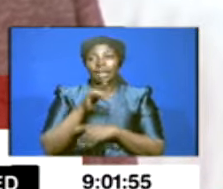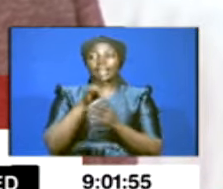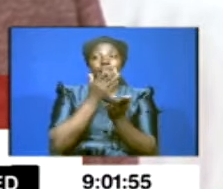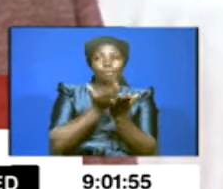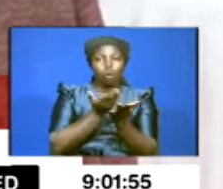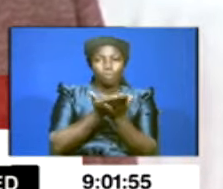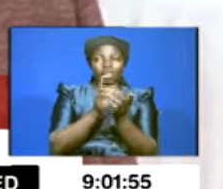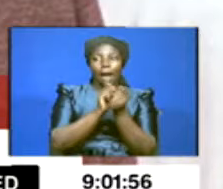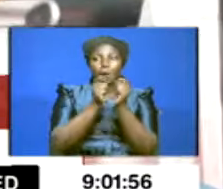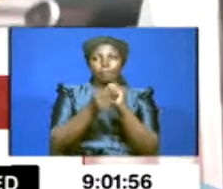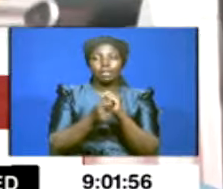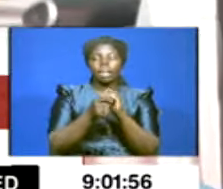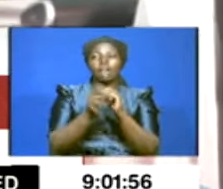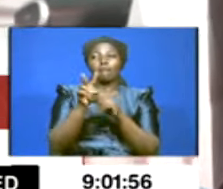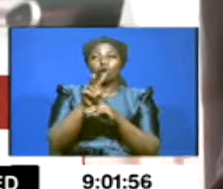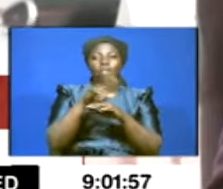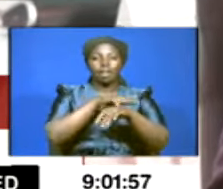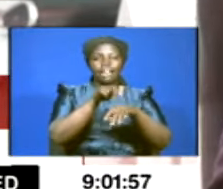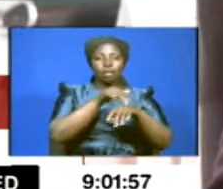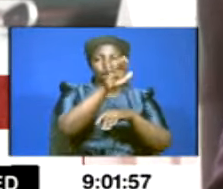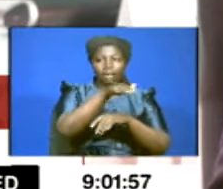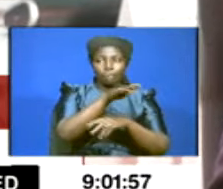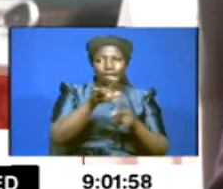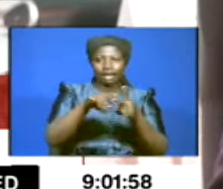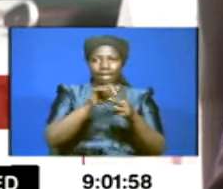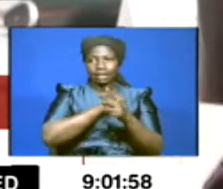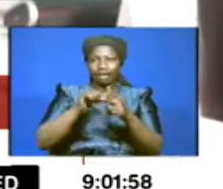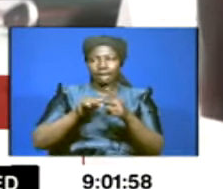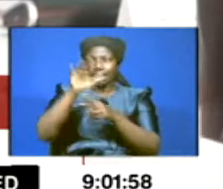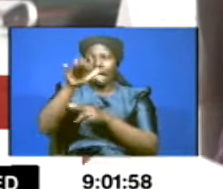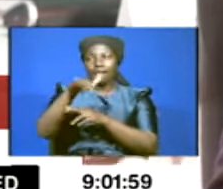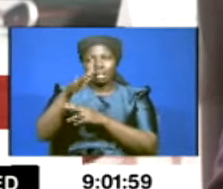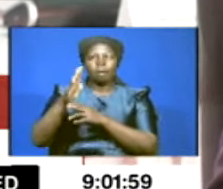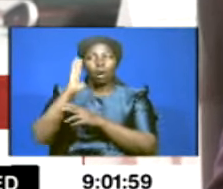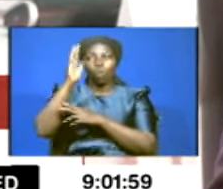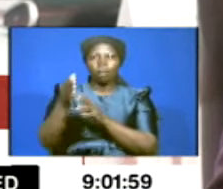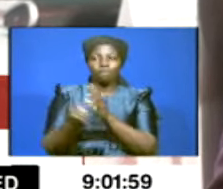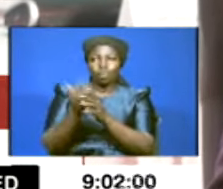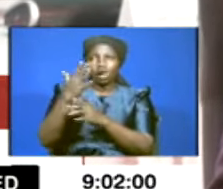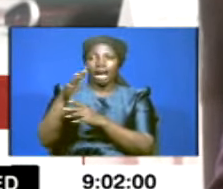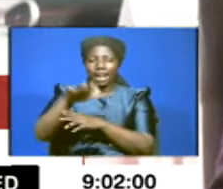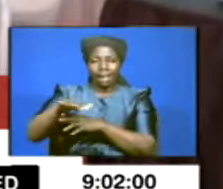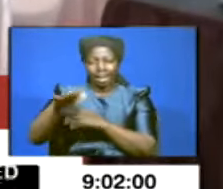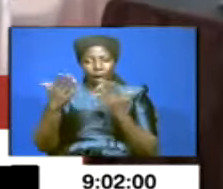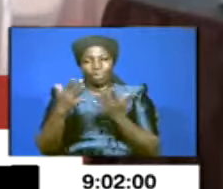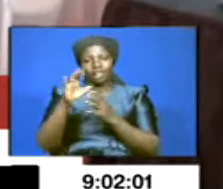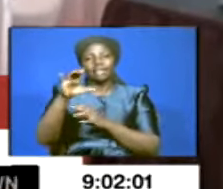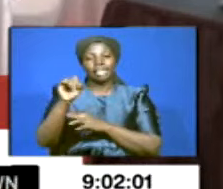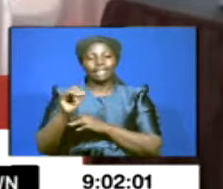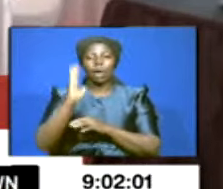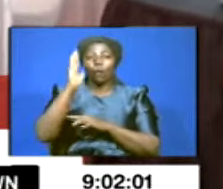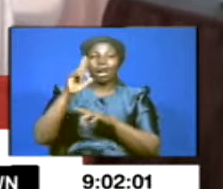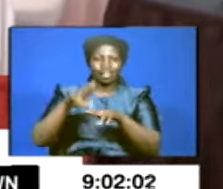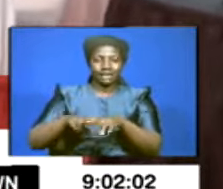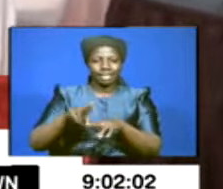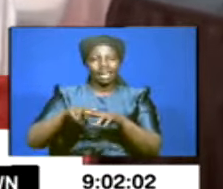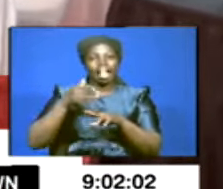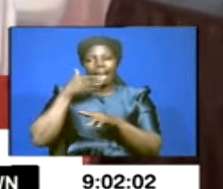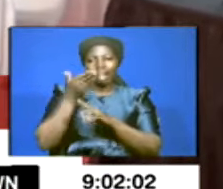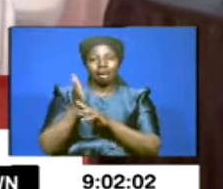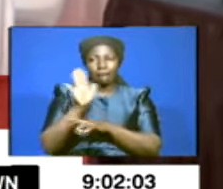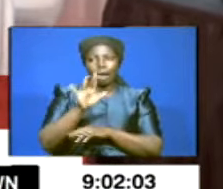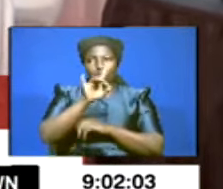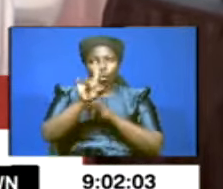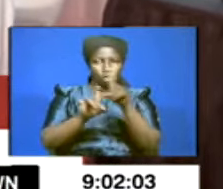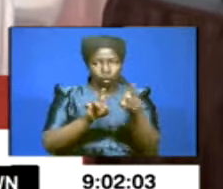the National Assembly and Senate chambers will designate a spot where the cabinet secretaries will sit and answer questions.